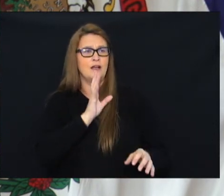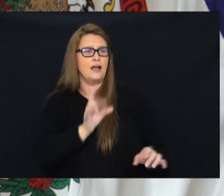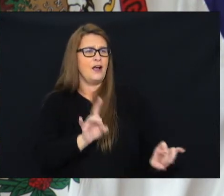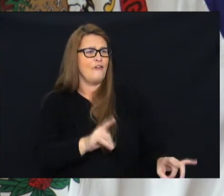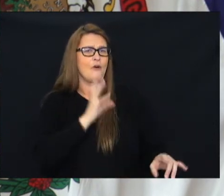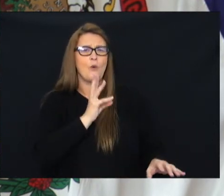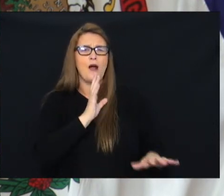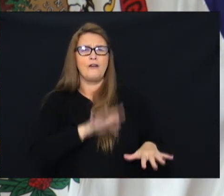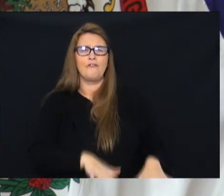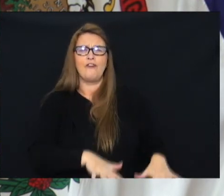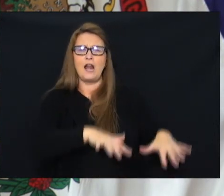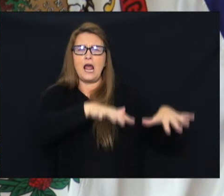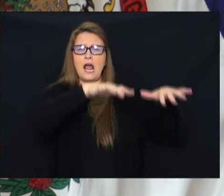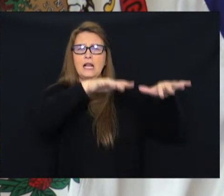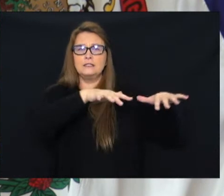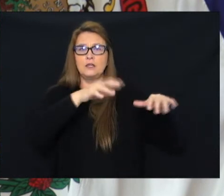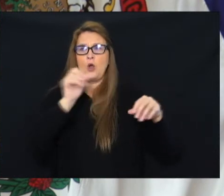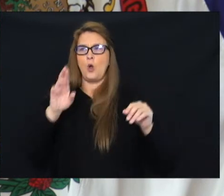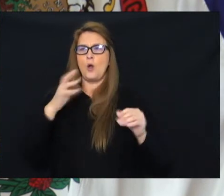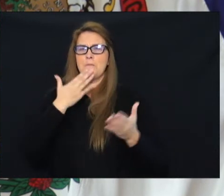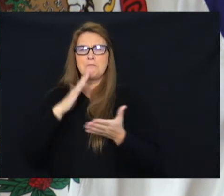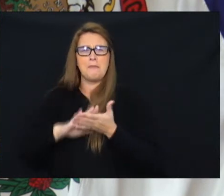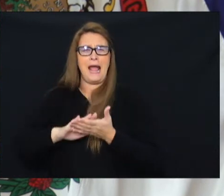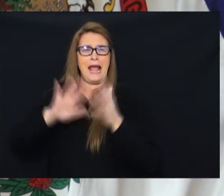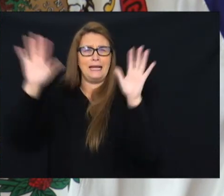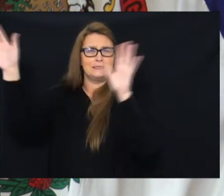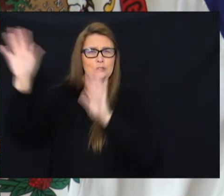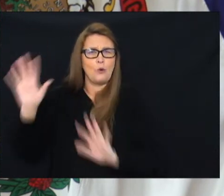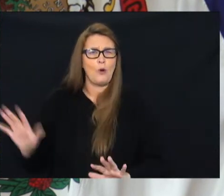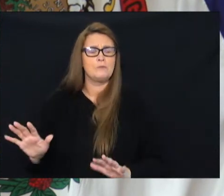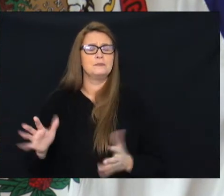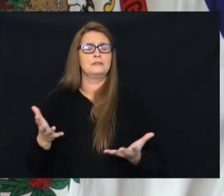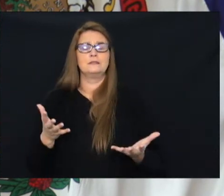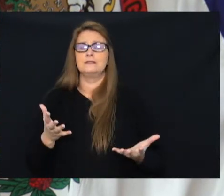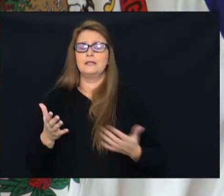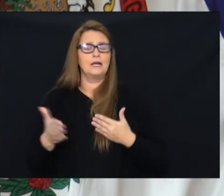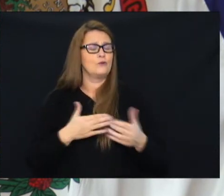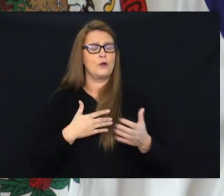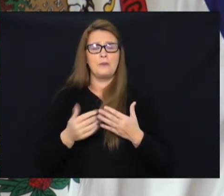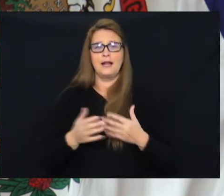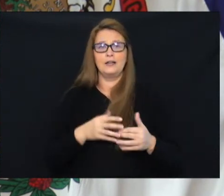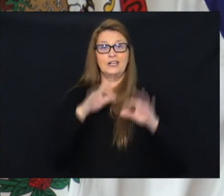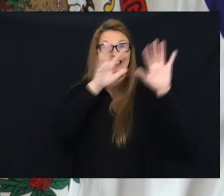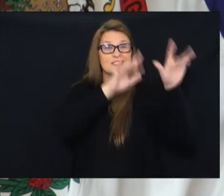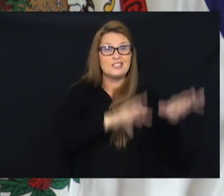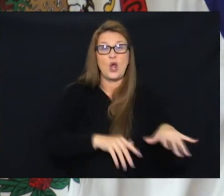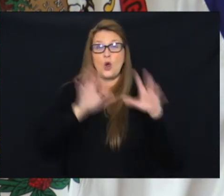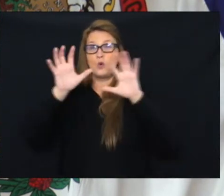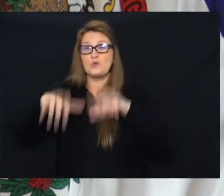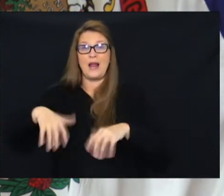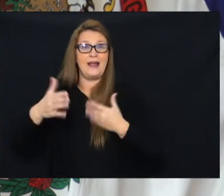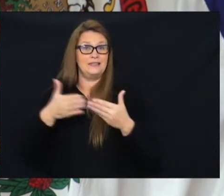had or, the terrible storms, whatever they may be, whether it be snow, whatever,